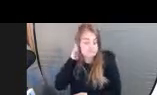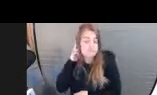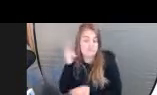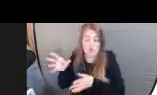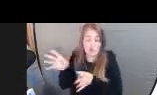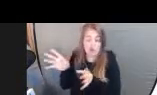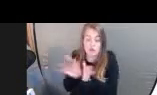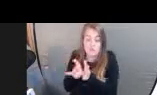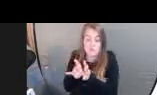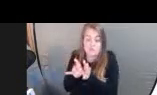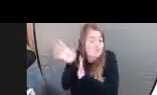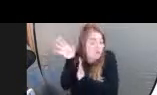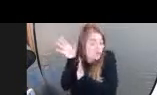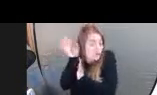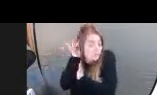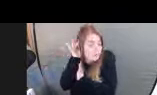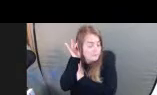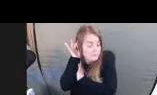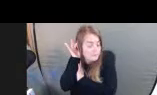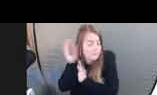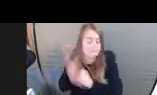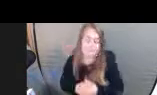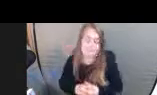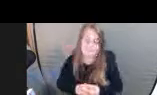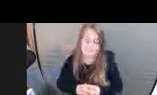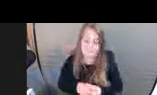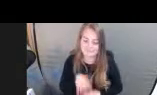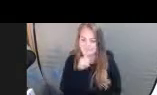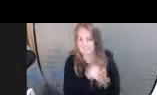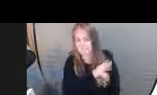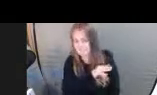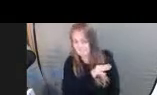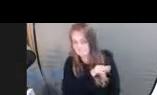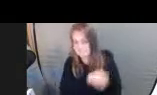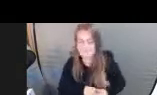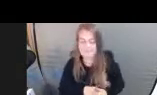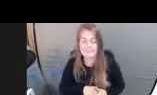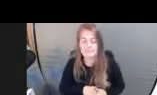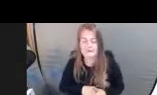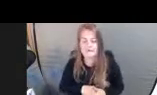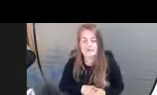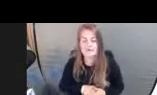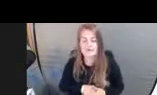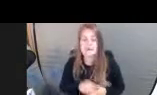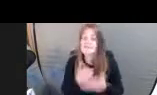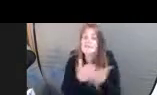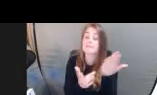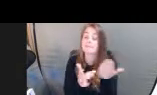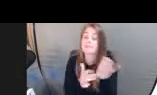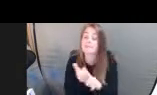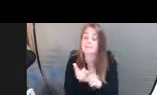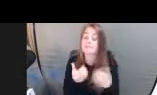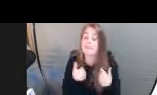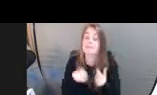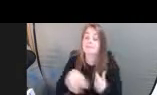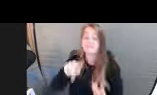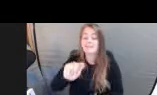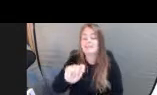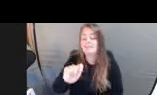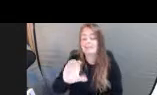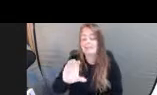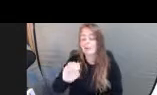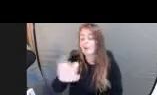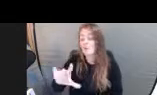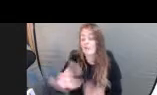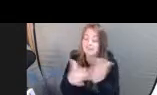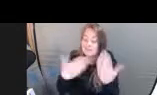device on the back of your skull, which is really, really cool. And some of this technology has things like T-coil technology